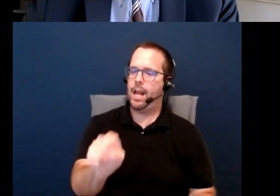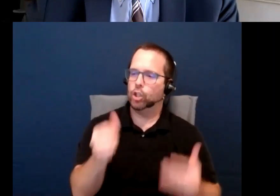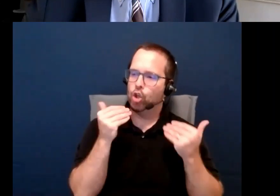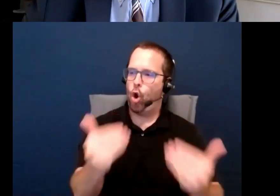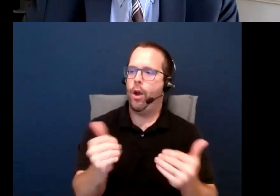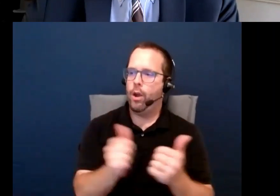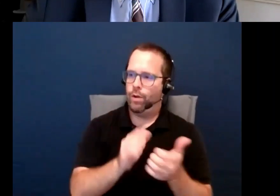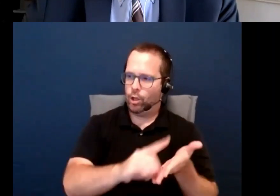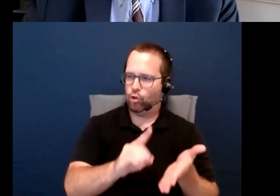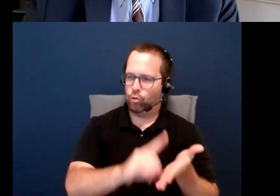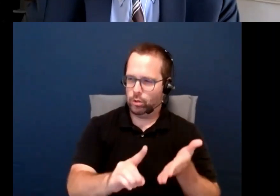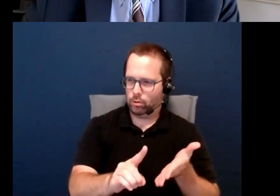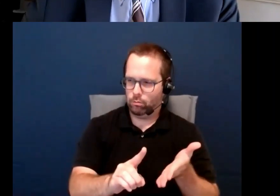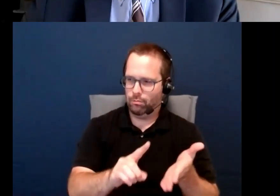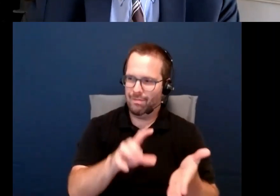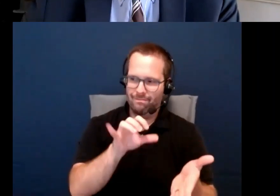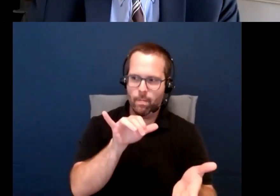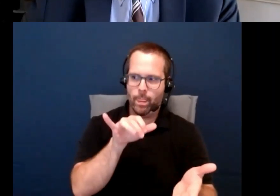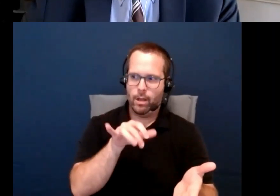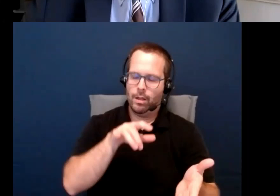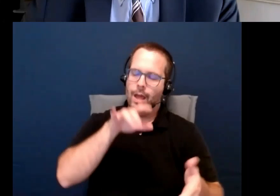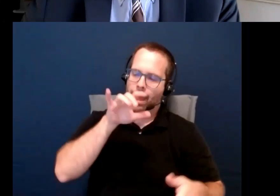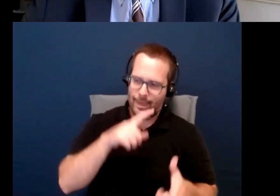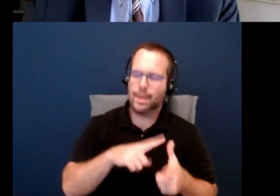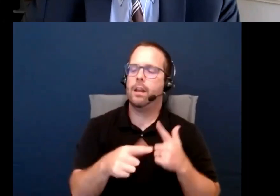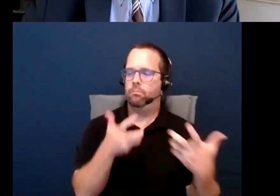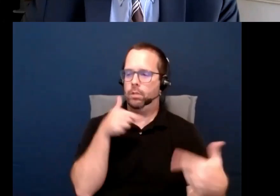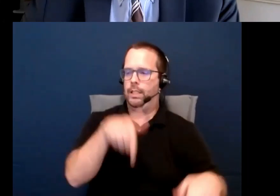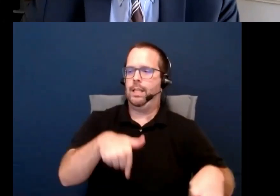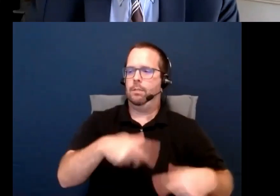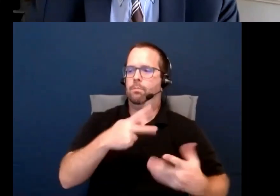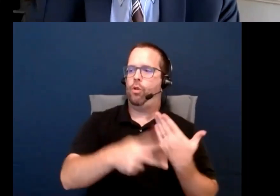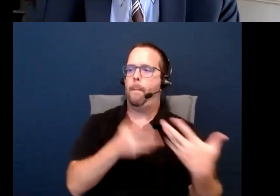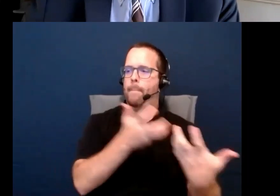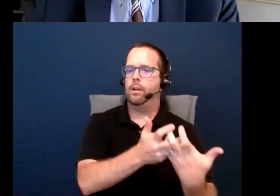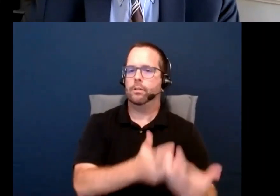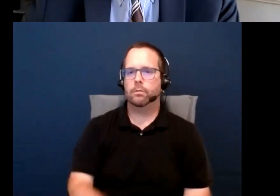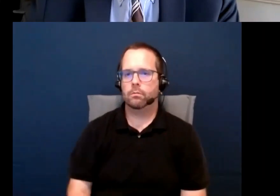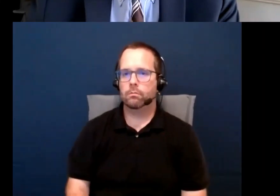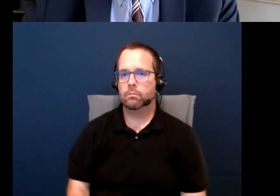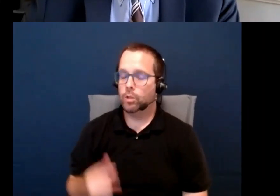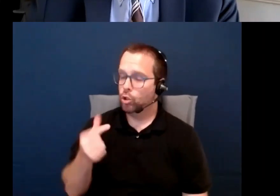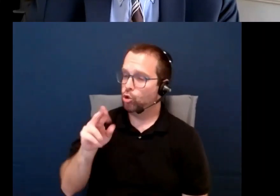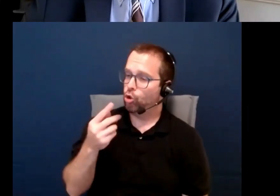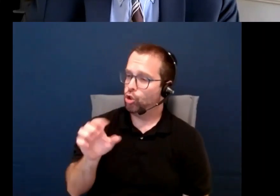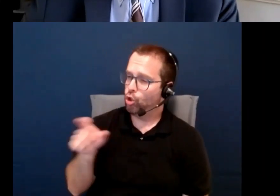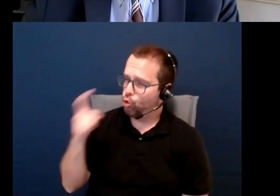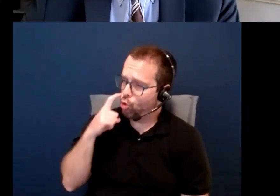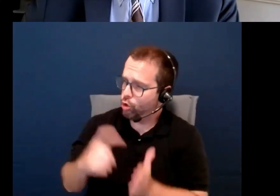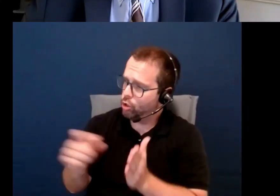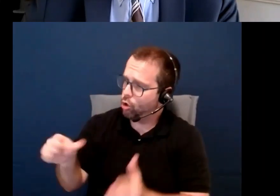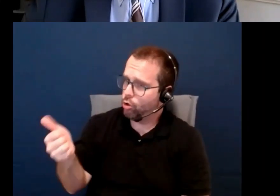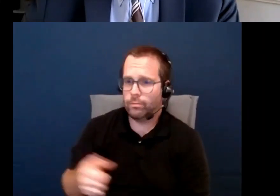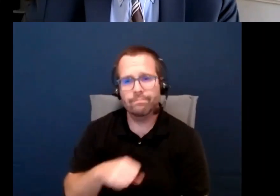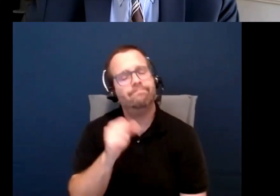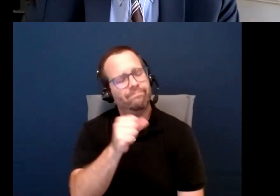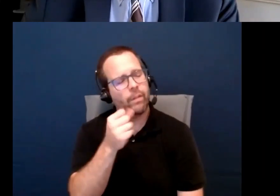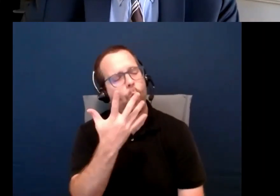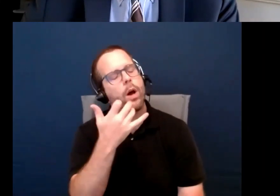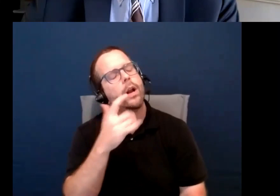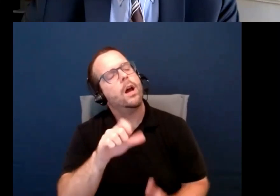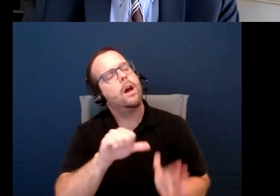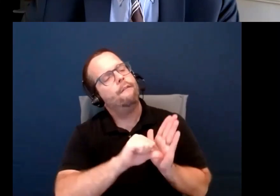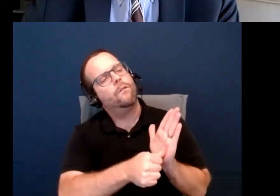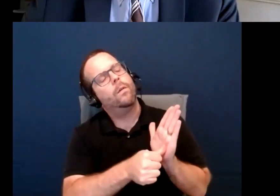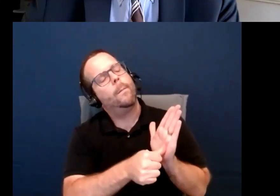George, have you noticed other items? I think that's one of the things too, is I just want to reiterate that in